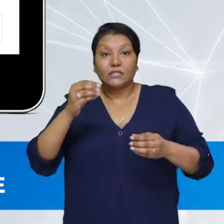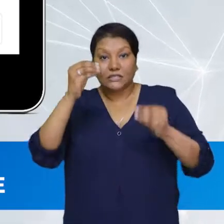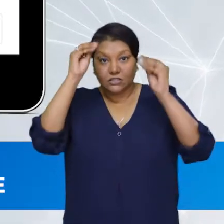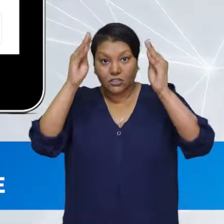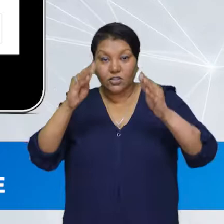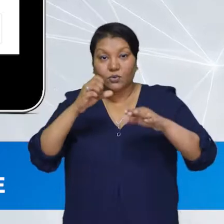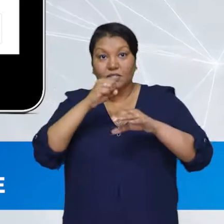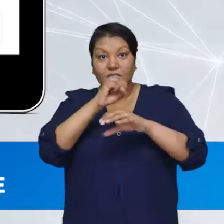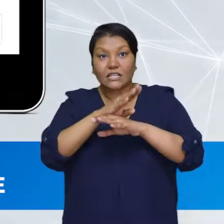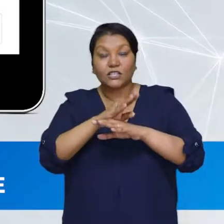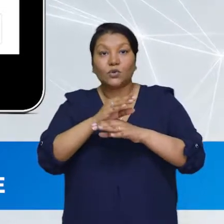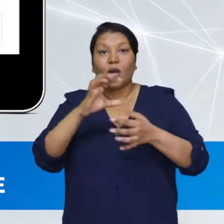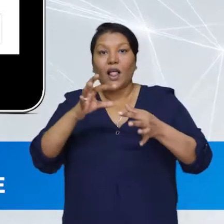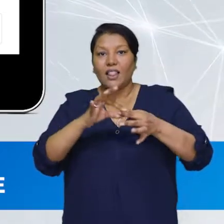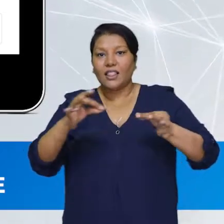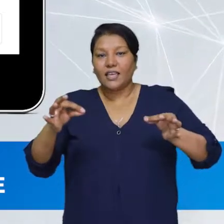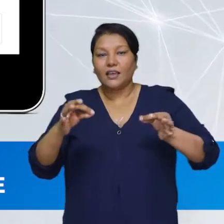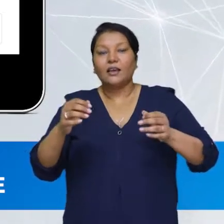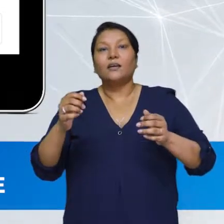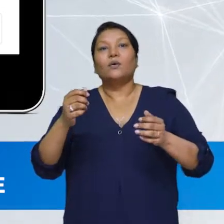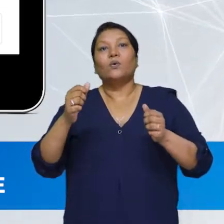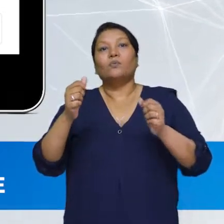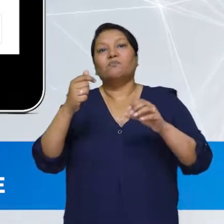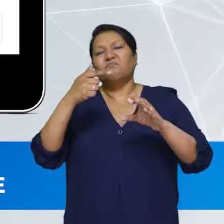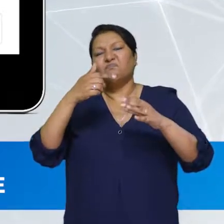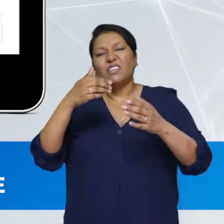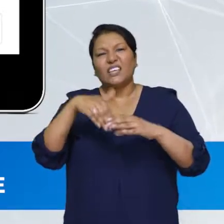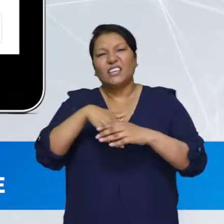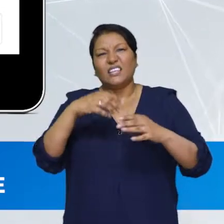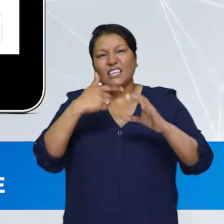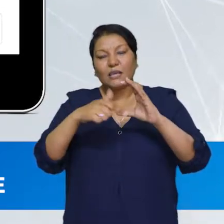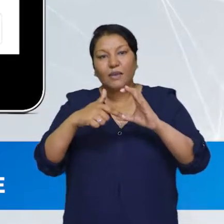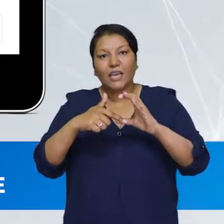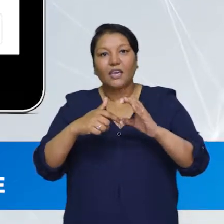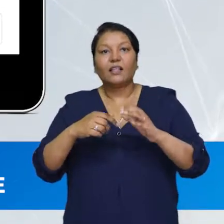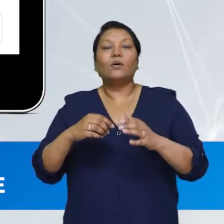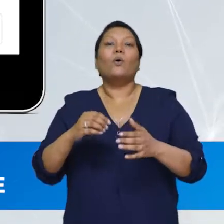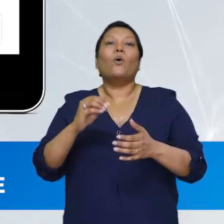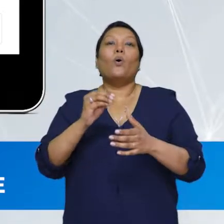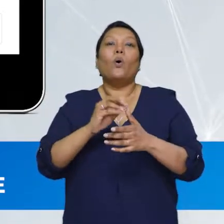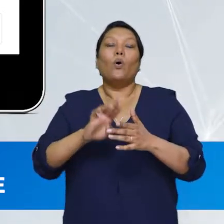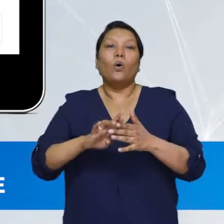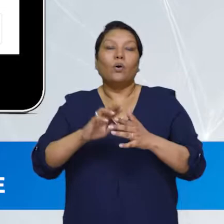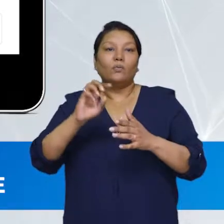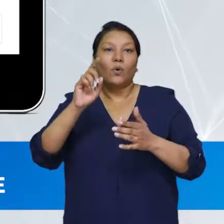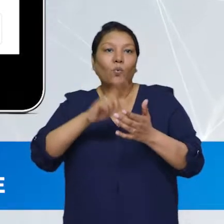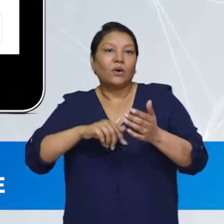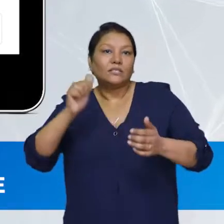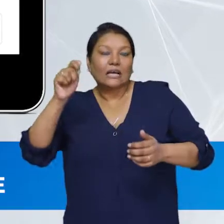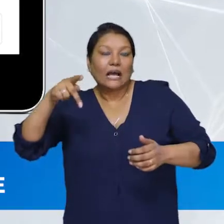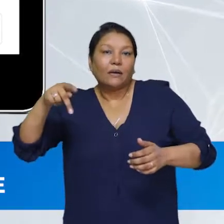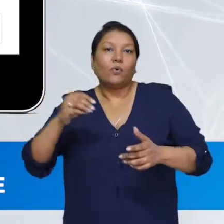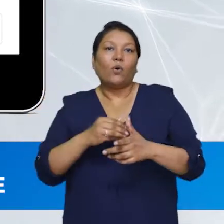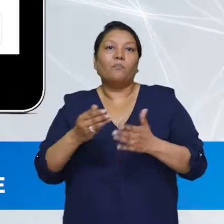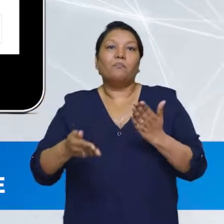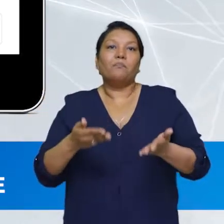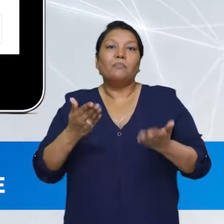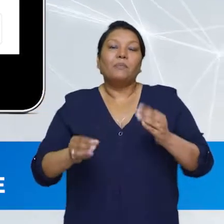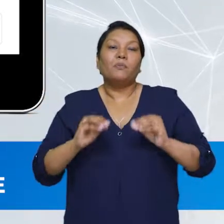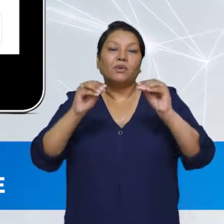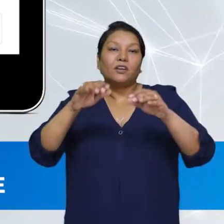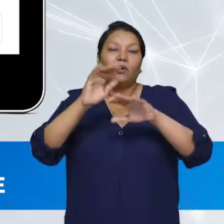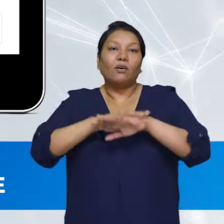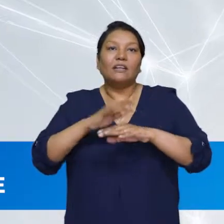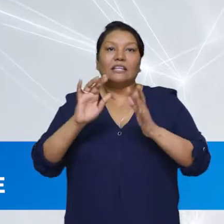will circulate a link via email, WhatsApp, or place the link on a web page for you to simply click to join